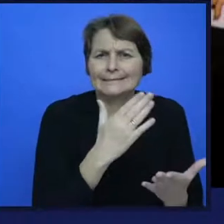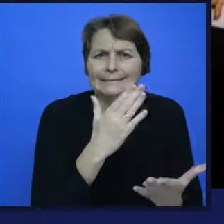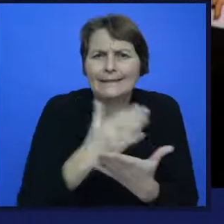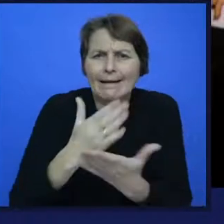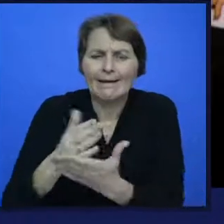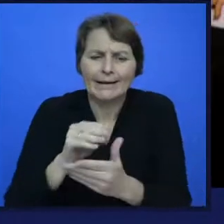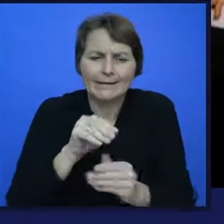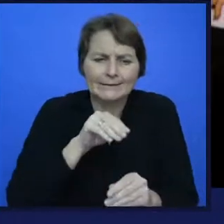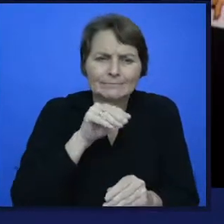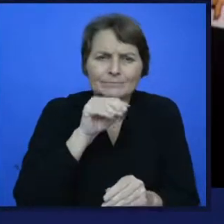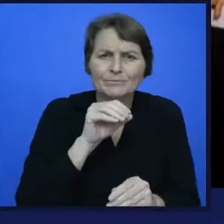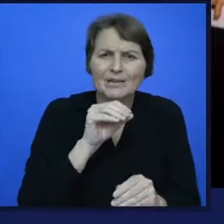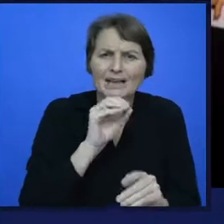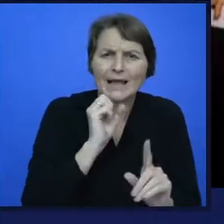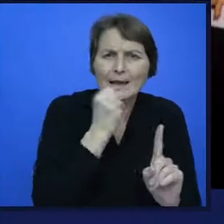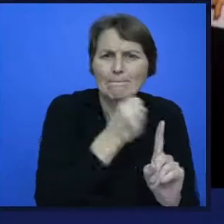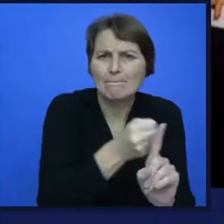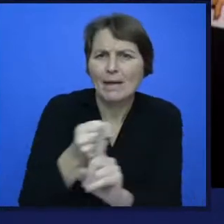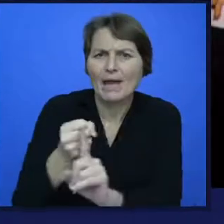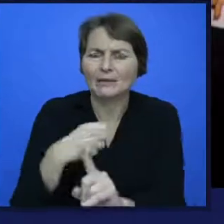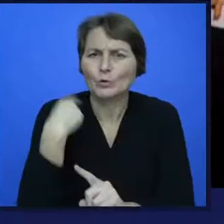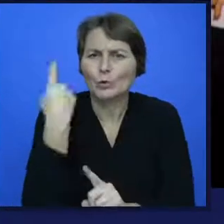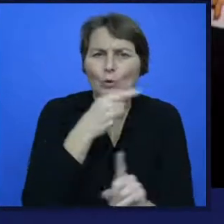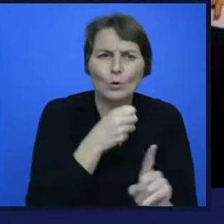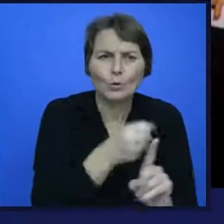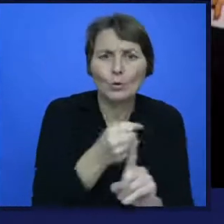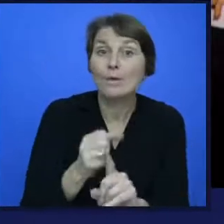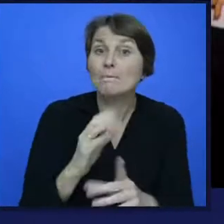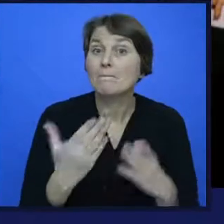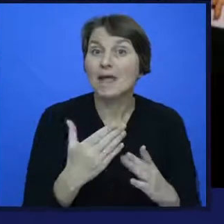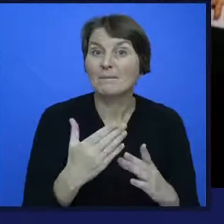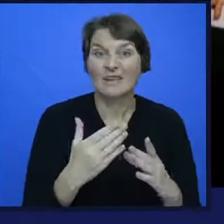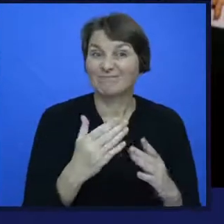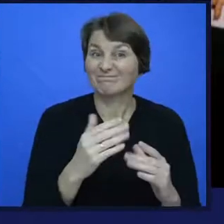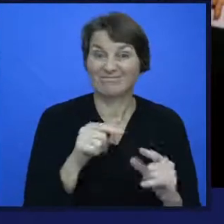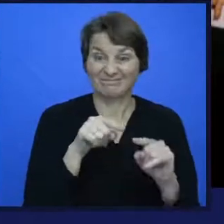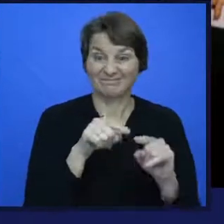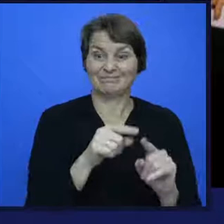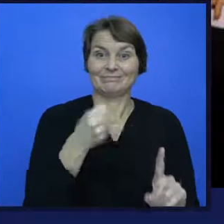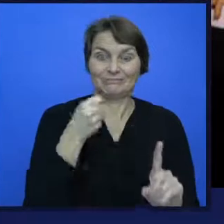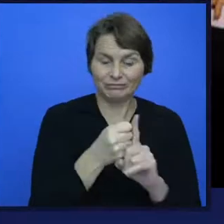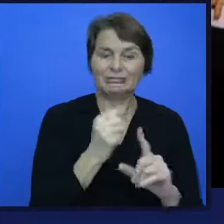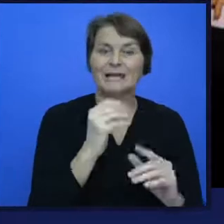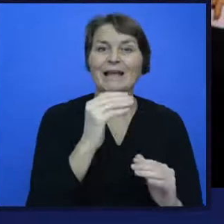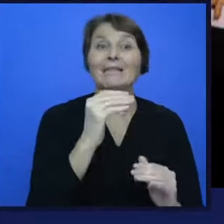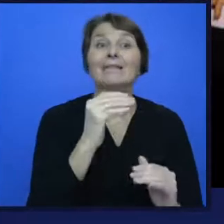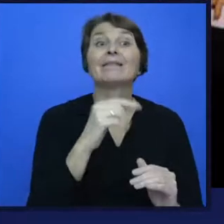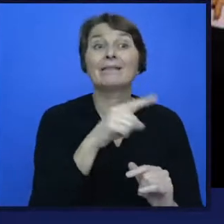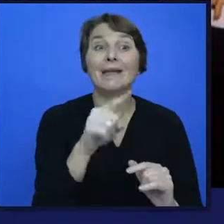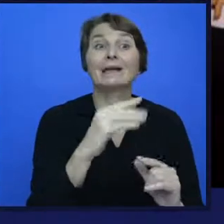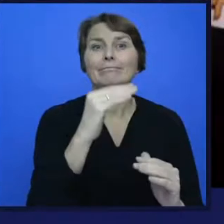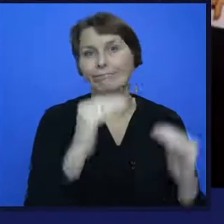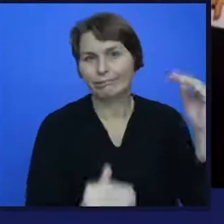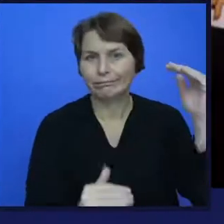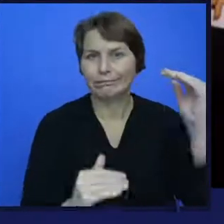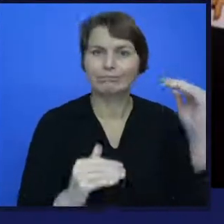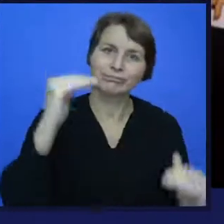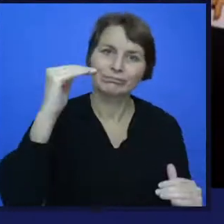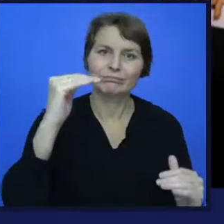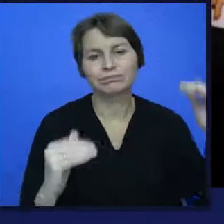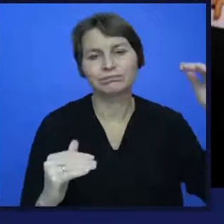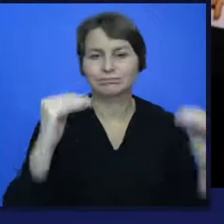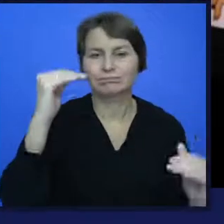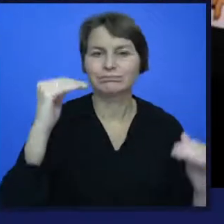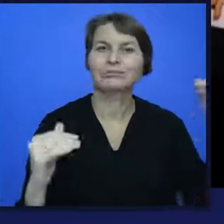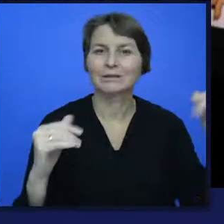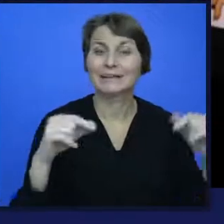it affect people unfairly? That's what you should start with. And then you need to go into the data and look at it. And then